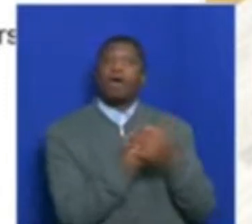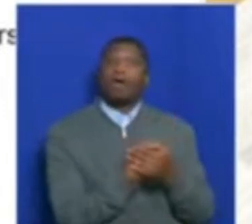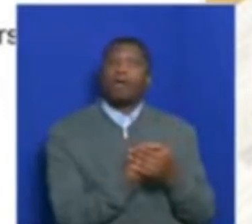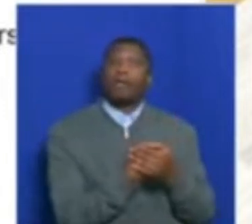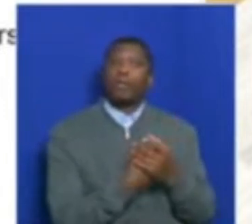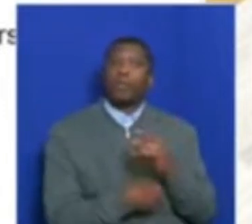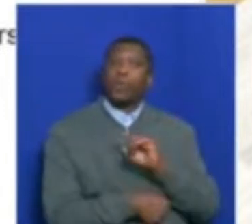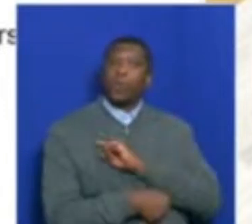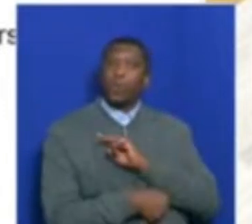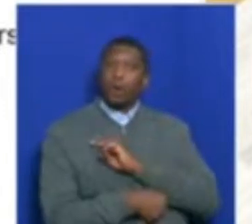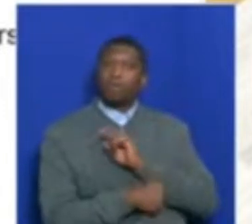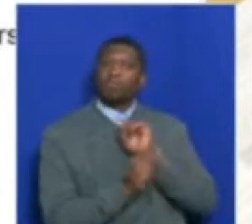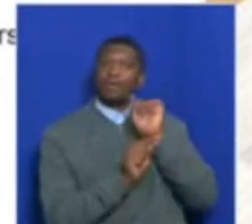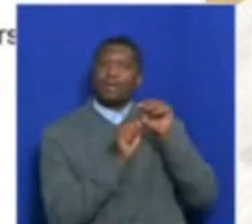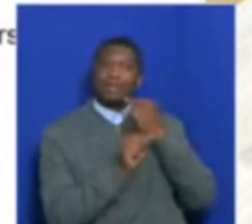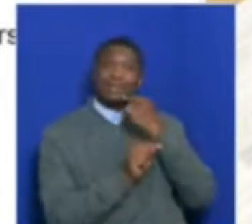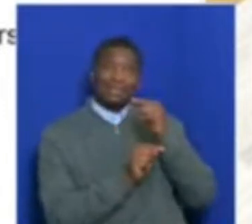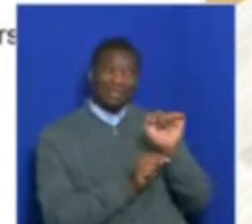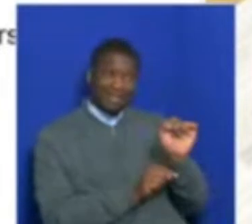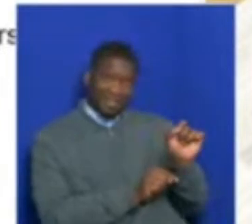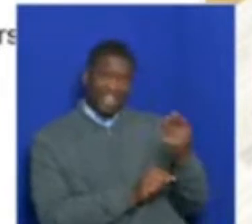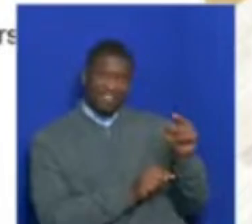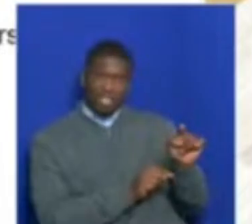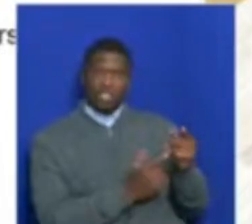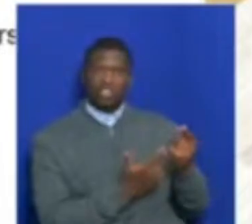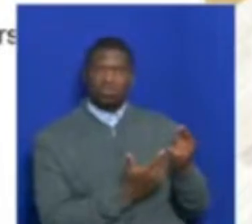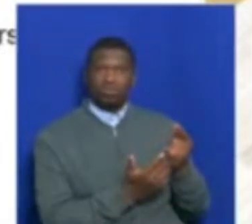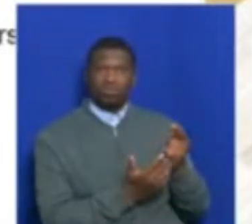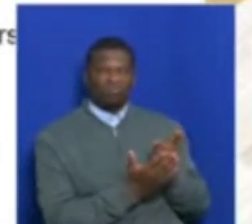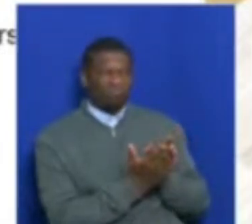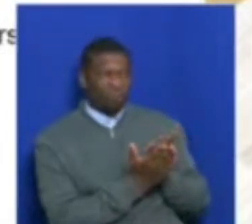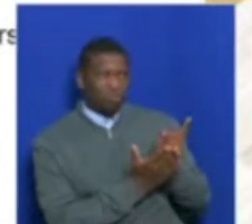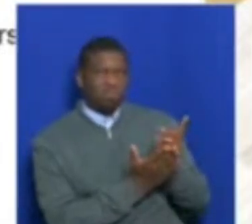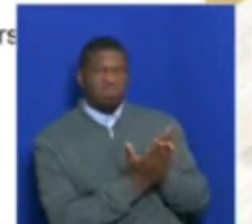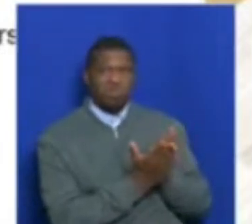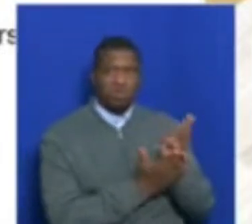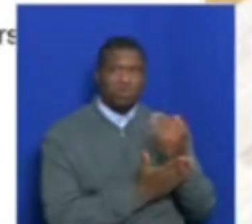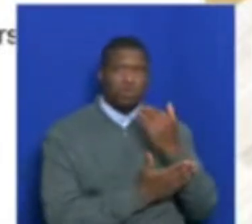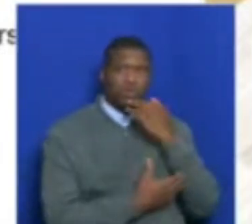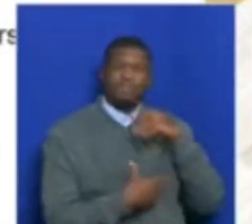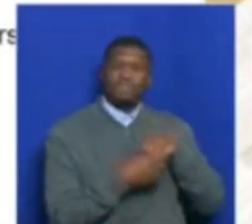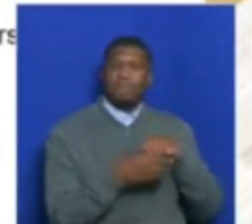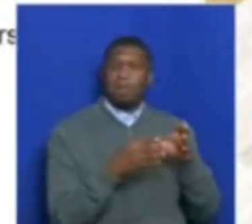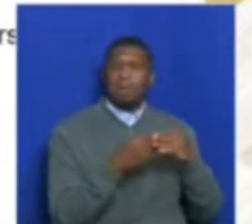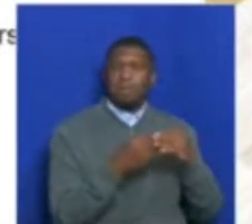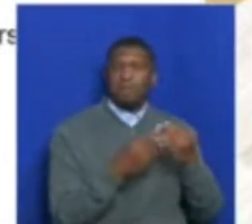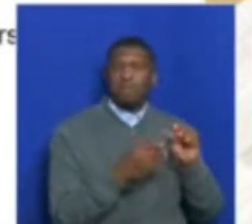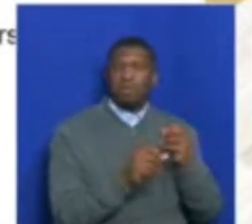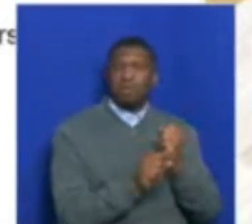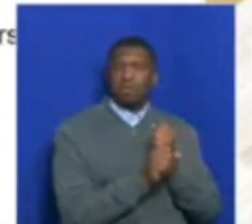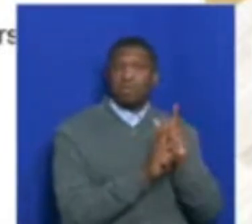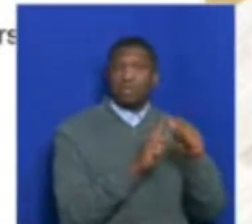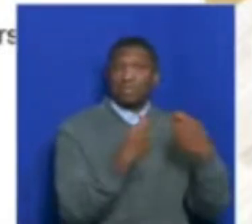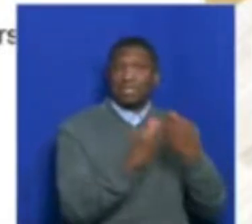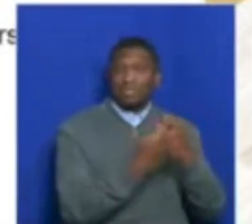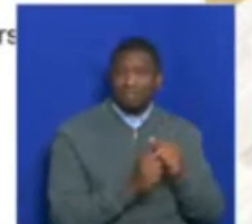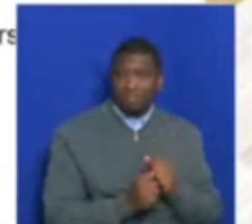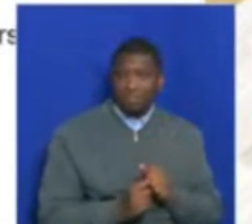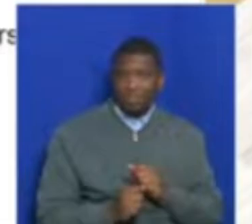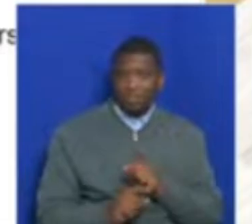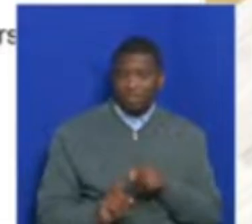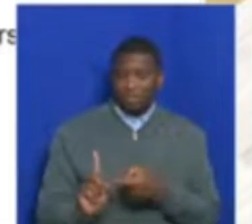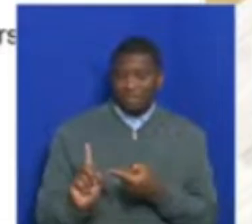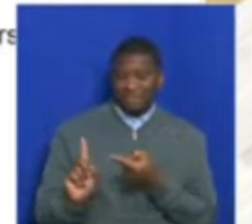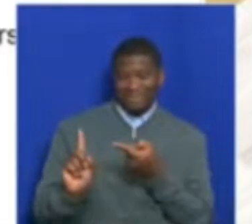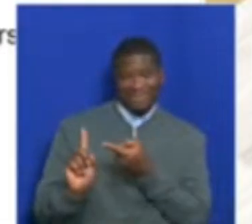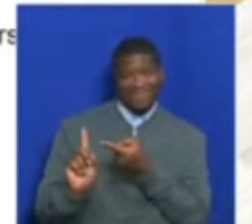she was threatened by the members of the task team. The position of the deceased on the scene of